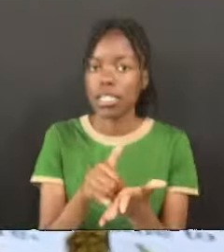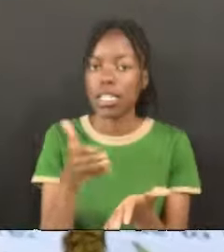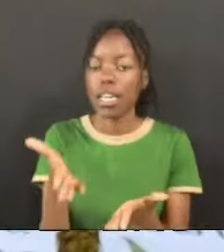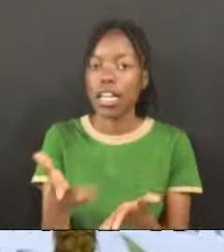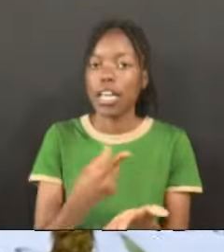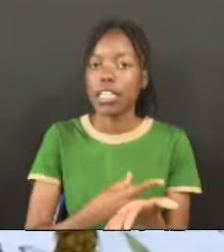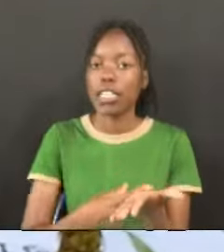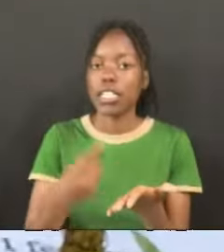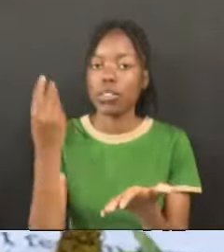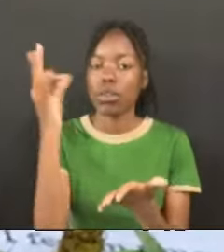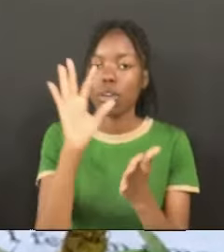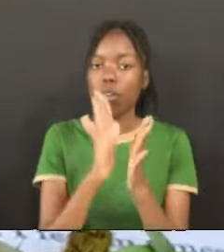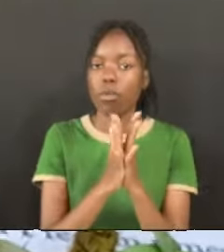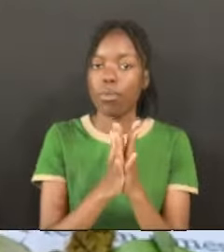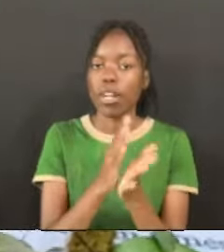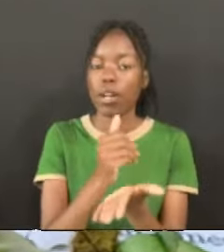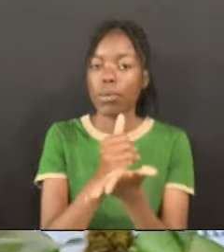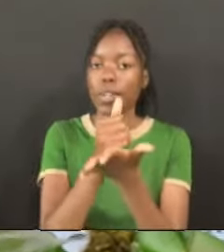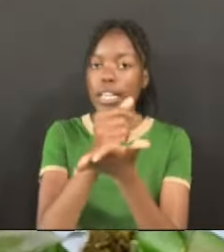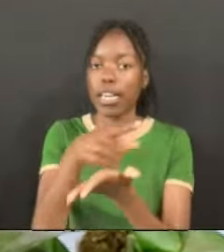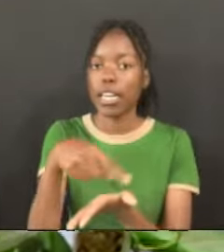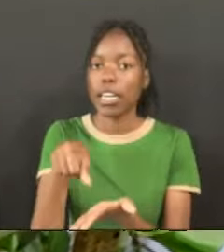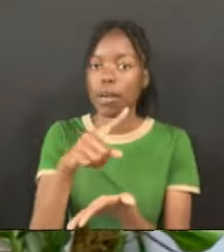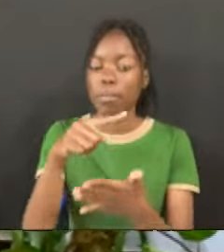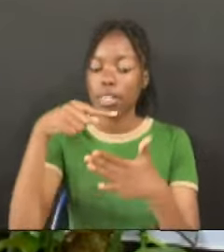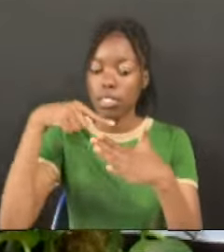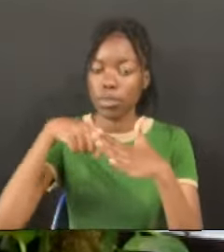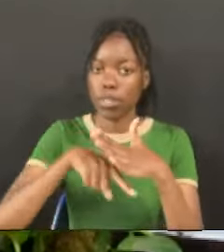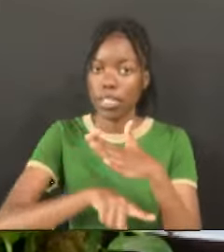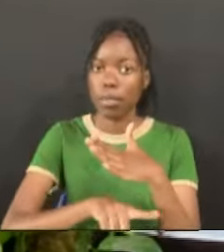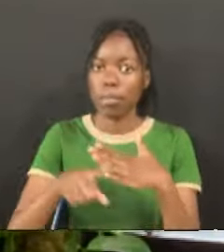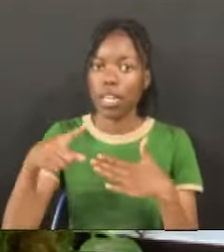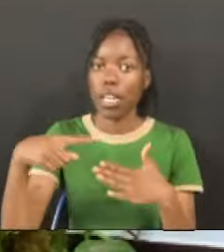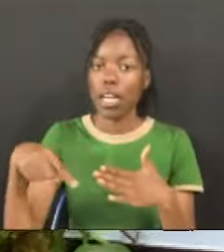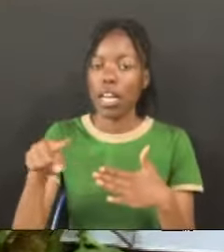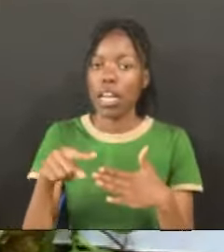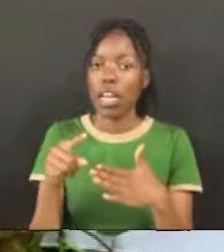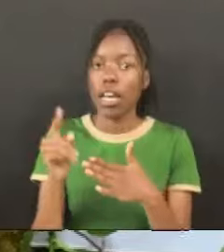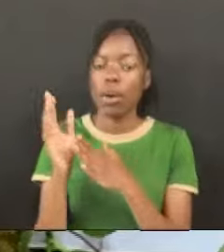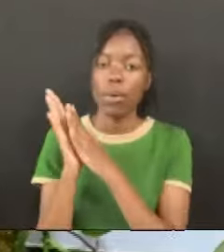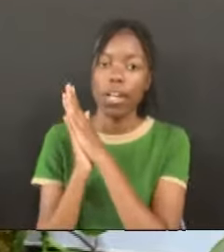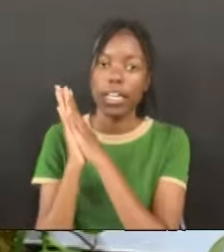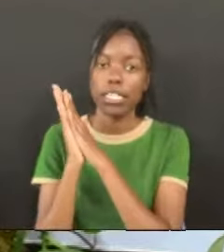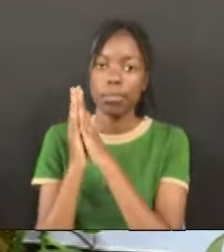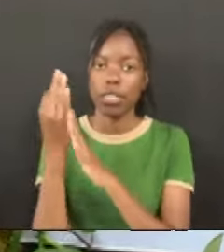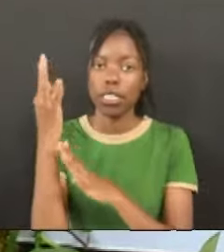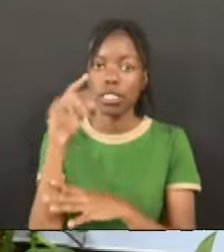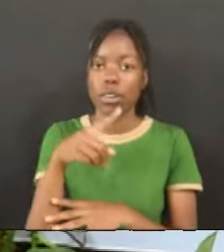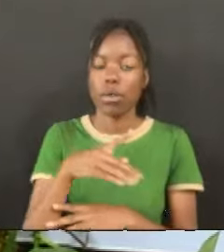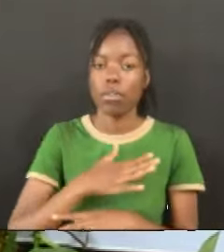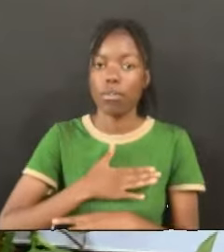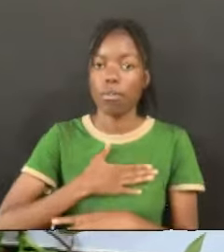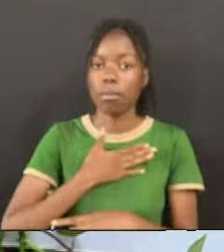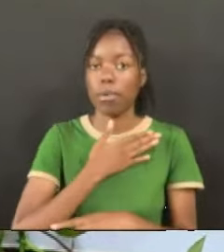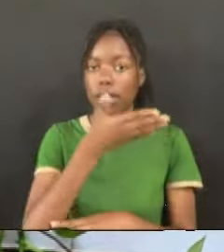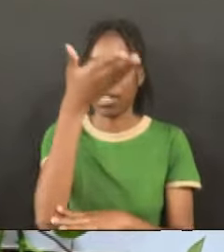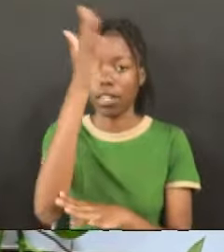will help us to deepen our experience of my God and I.